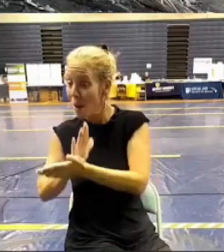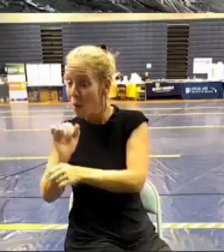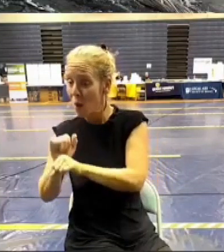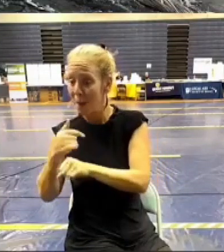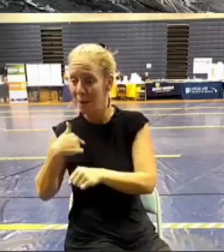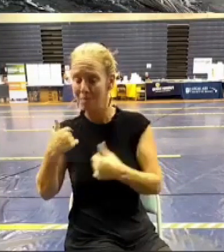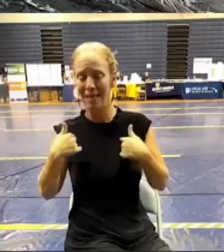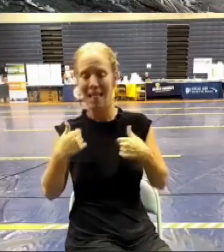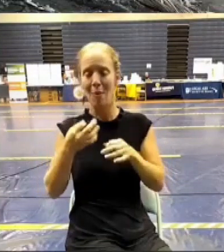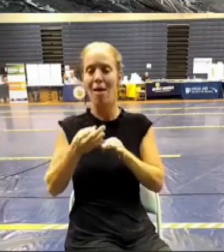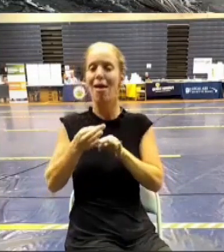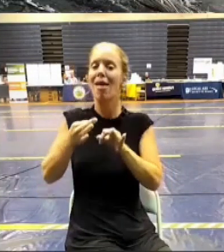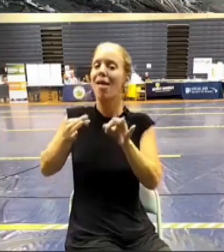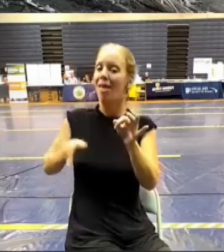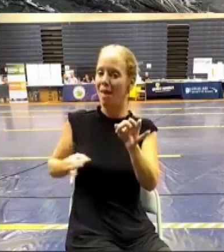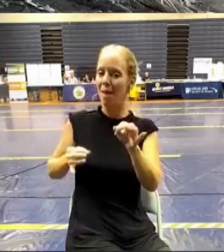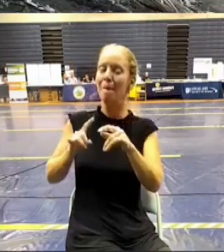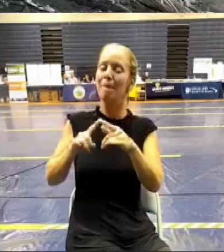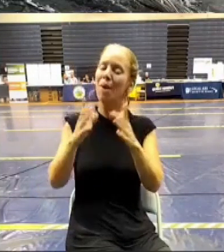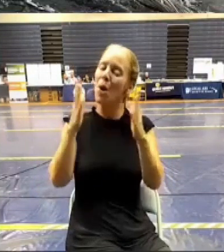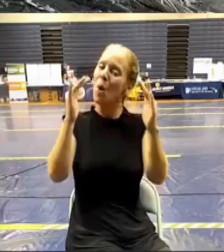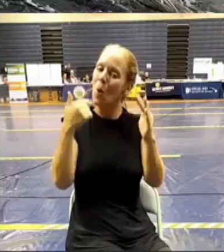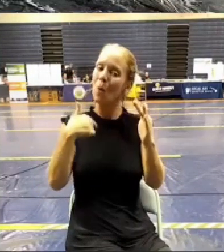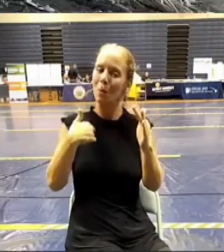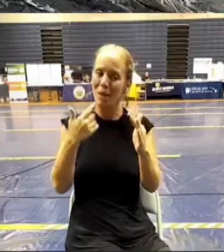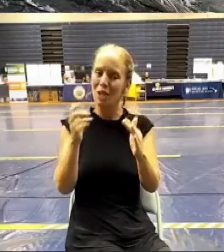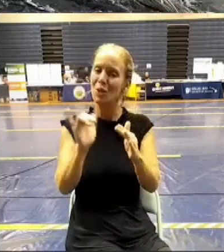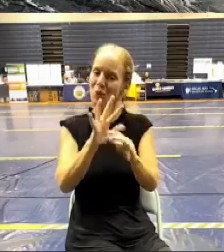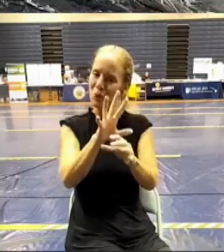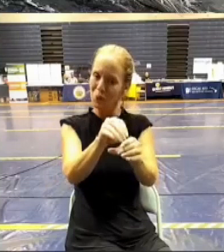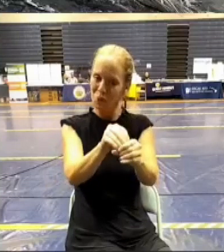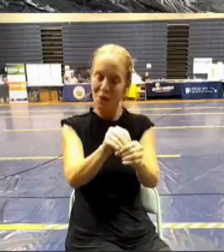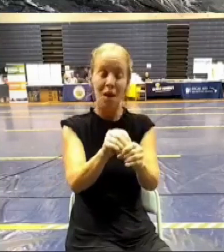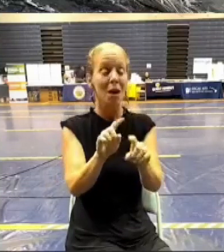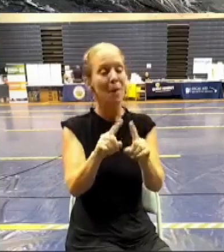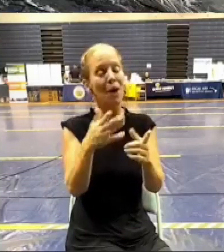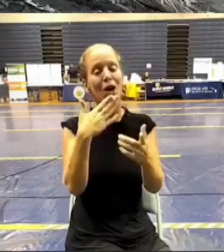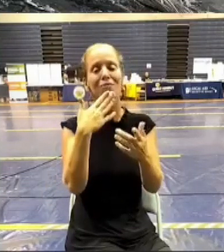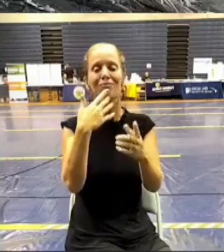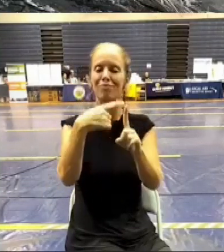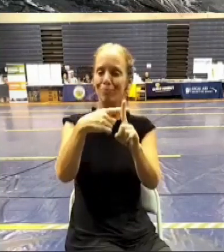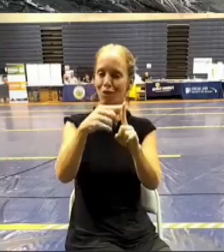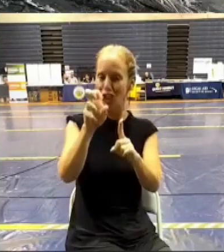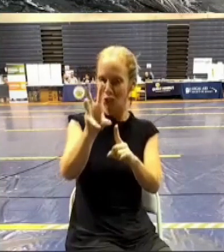hopefully we'll be down the line. But anyway, here's some more good news.